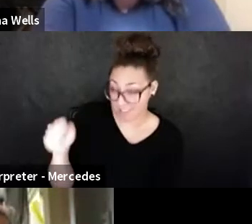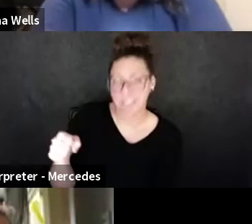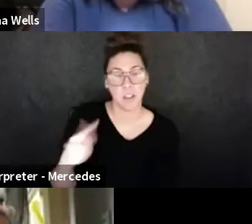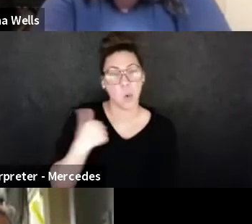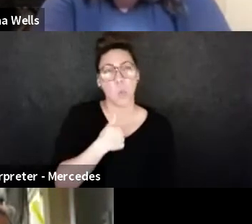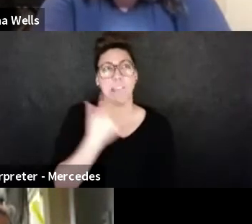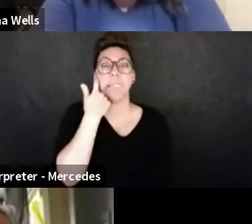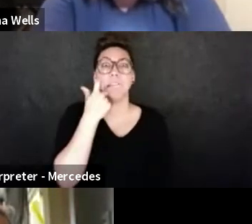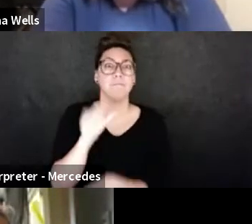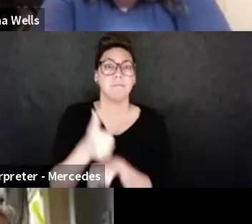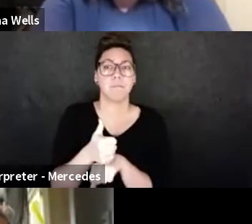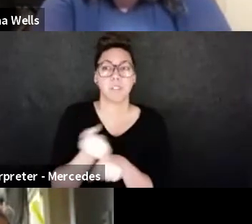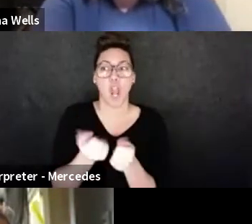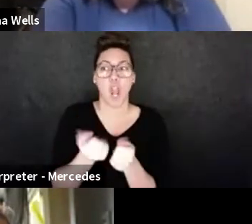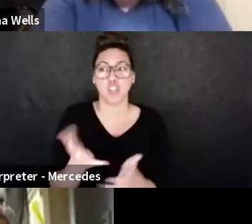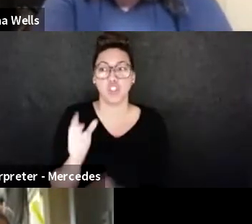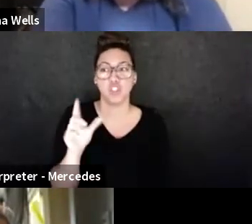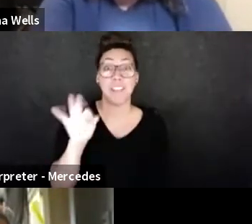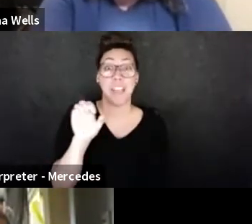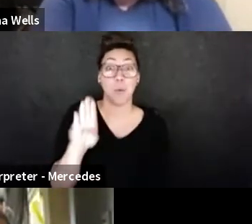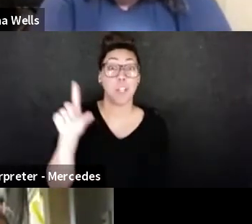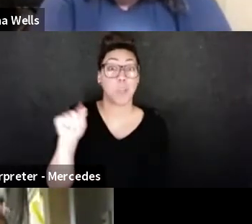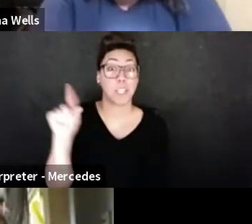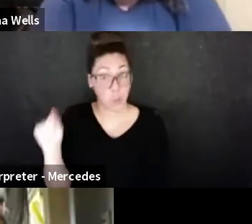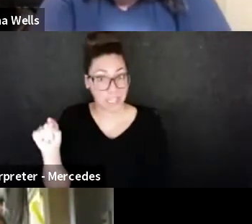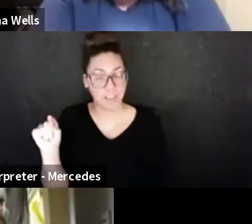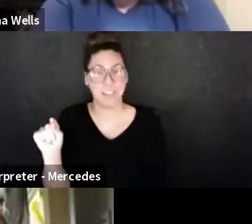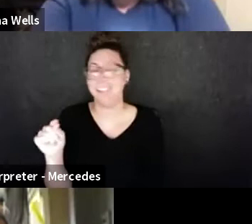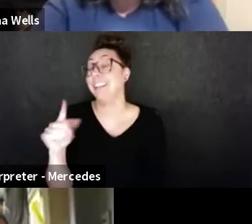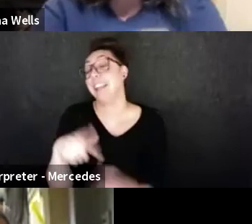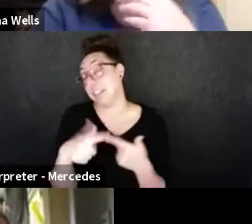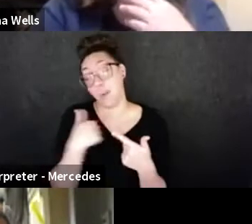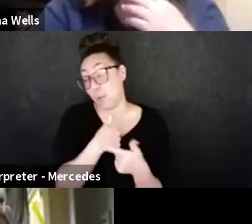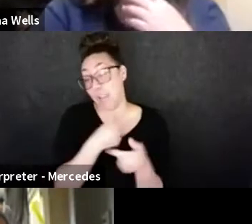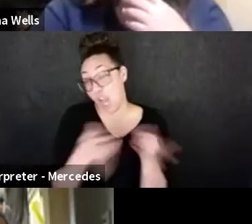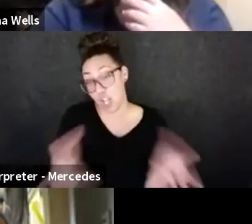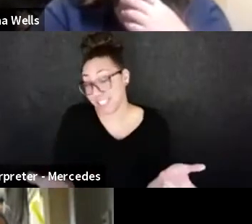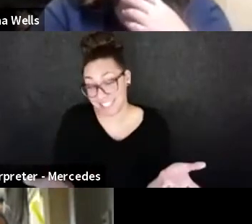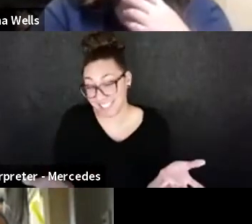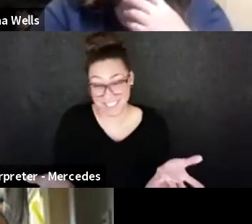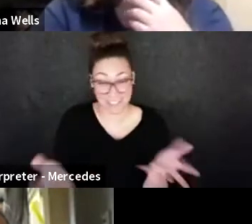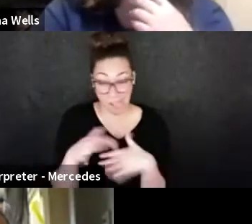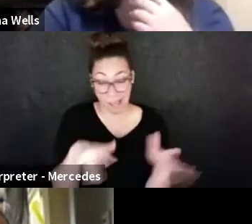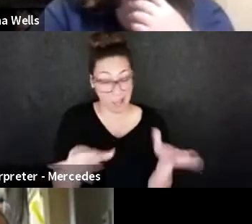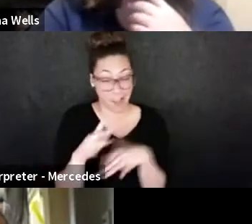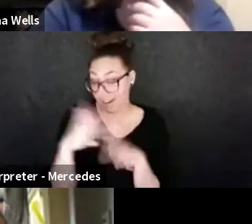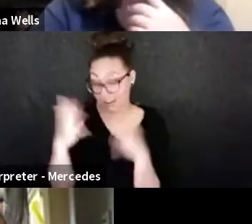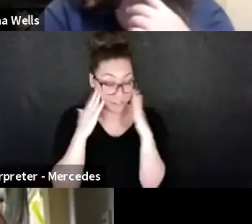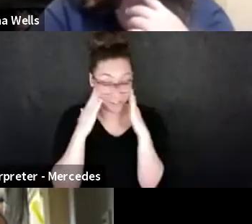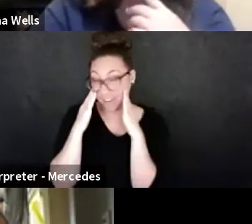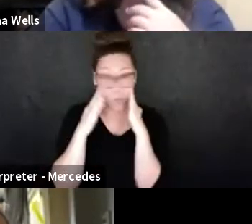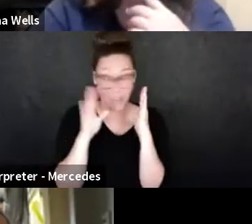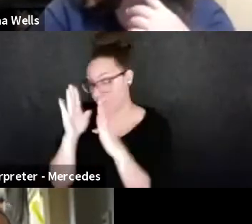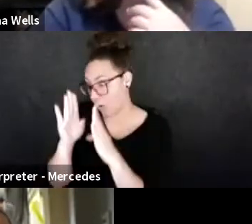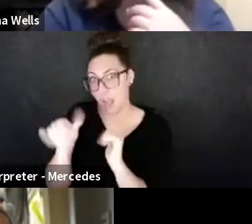in February of 2020. It got lost in the shuffle of things where we had to focus on the tools we